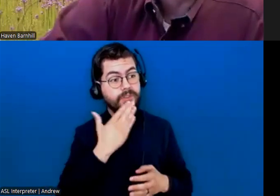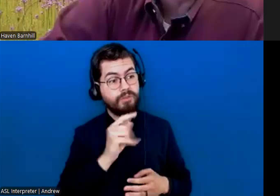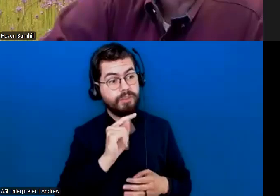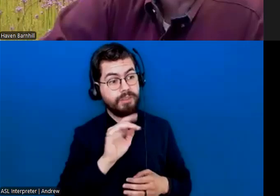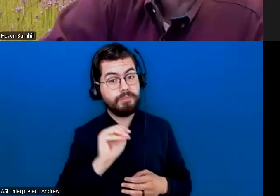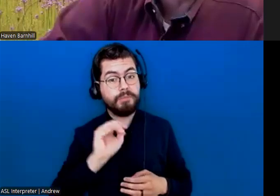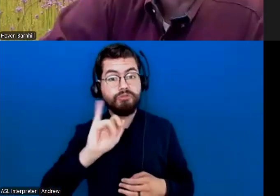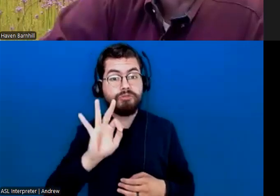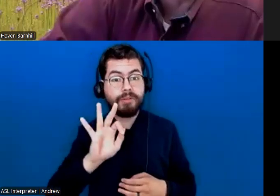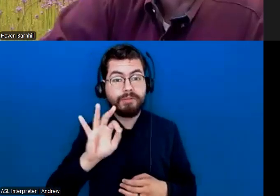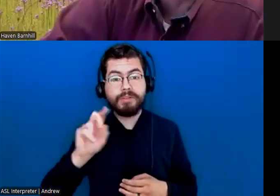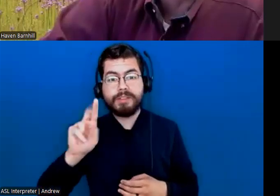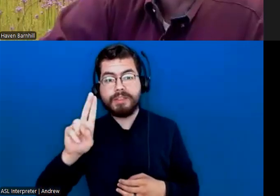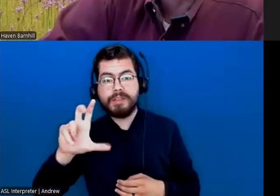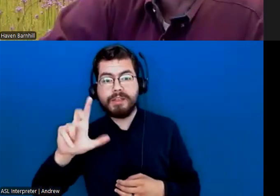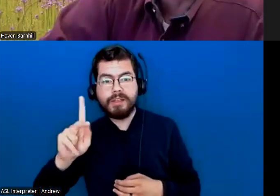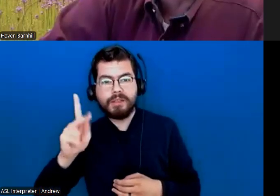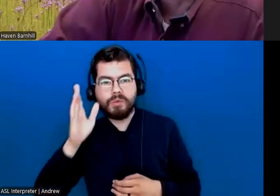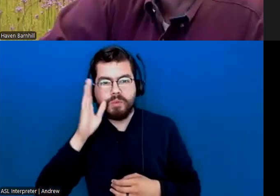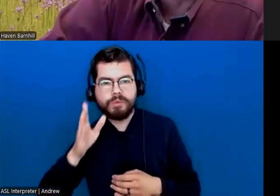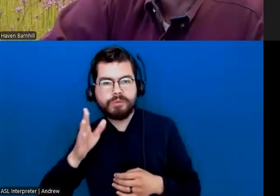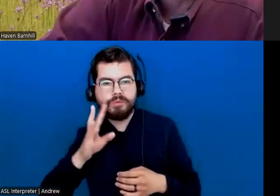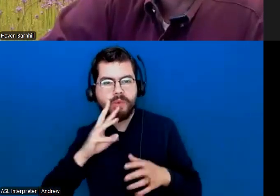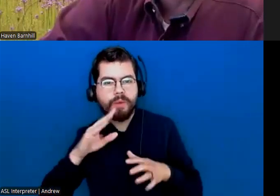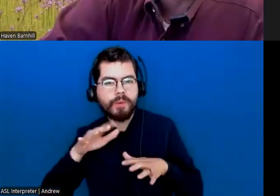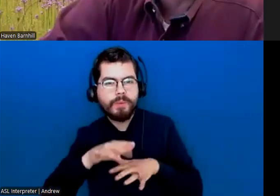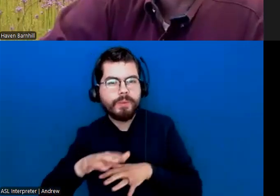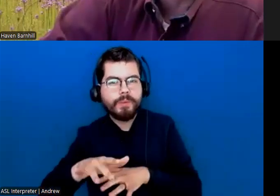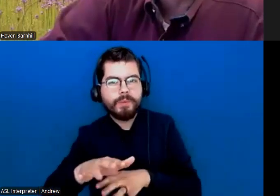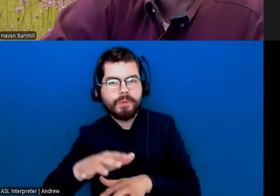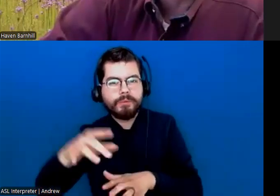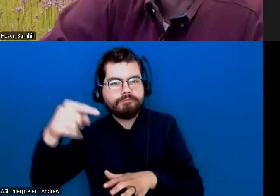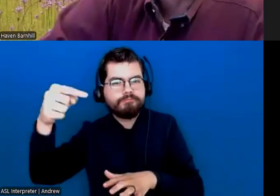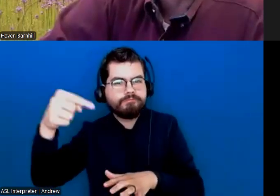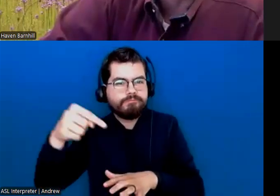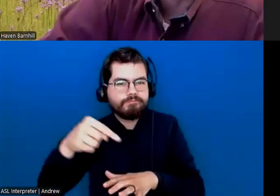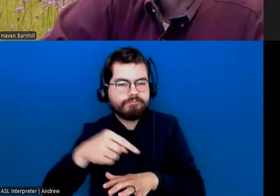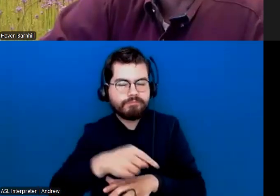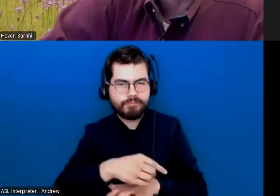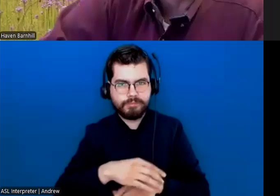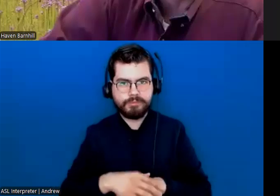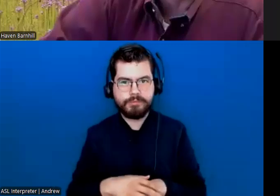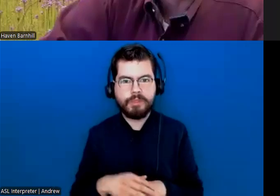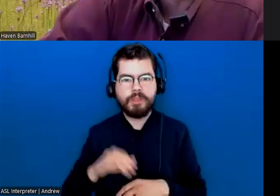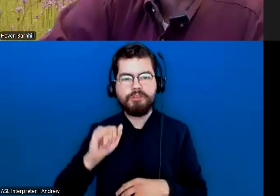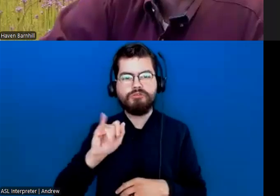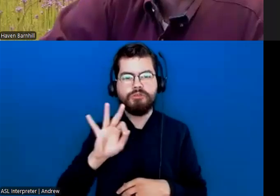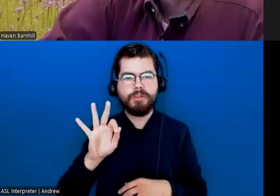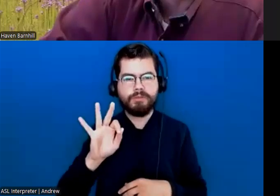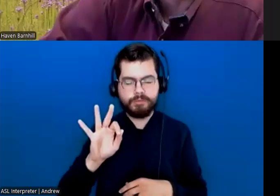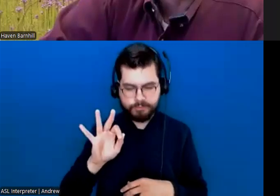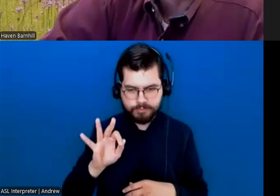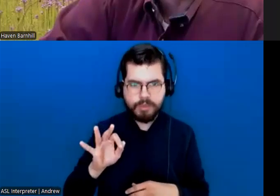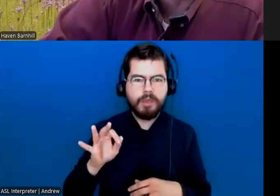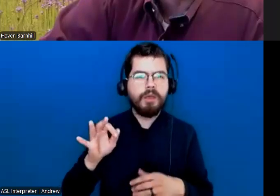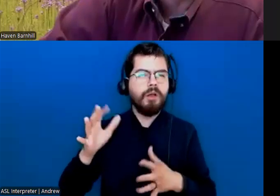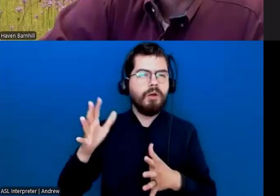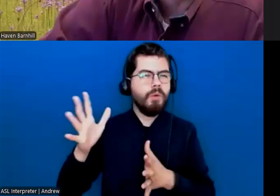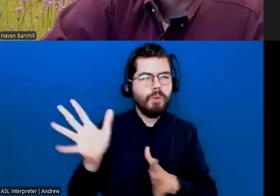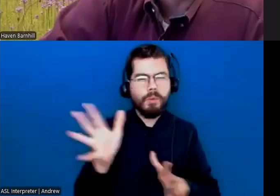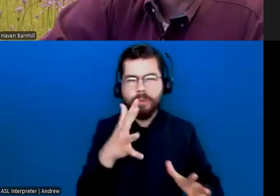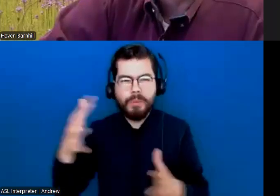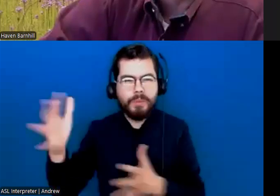Yeah, Tim said that wind and ice storms are the major natural disturbances to the